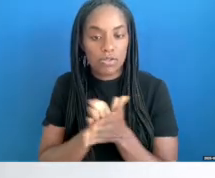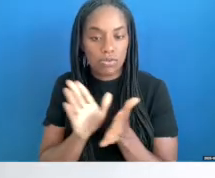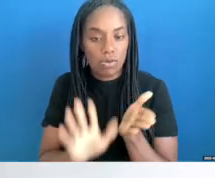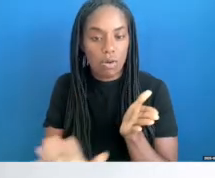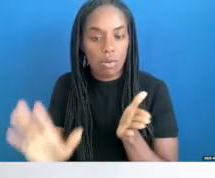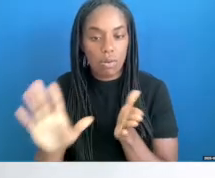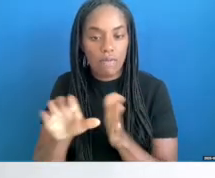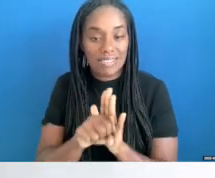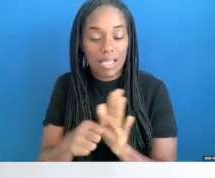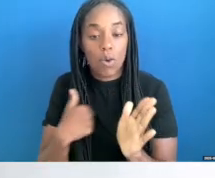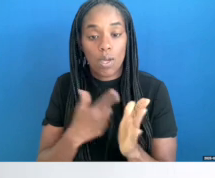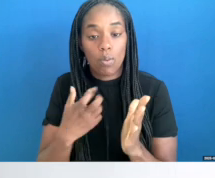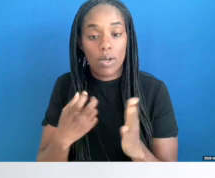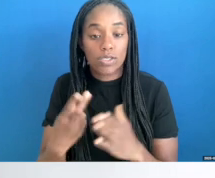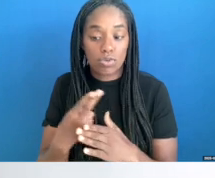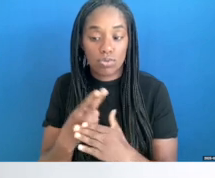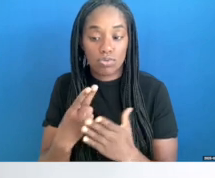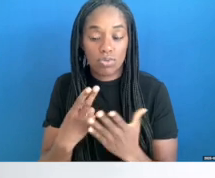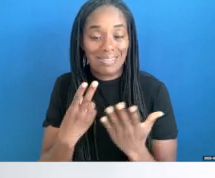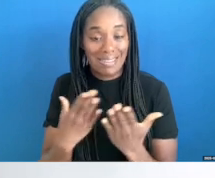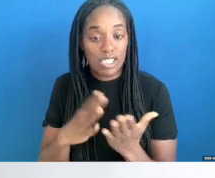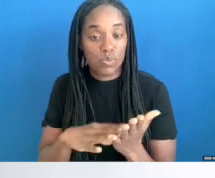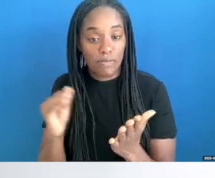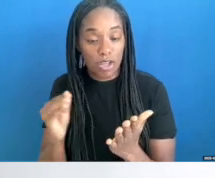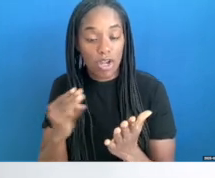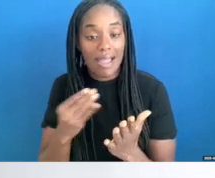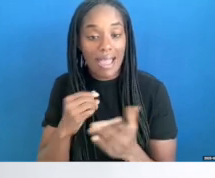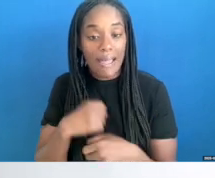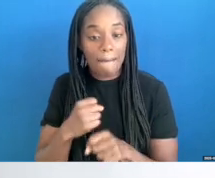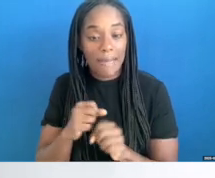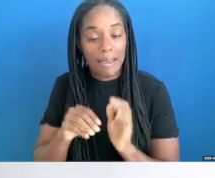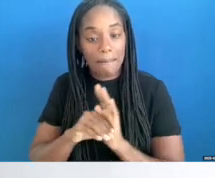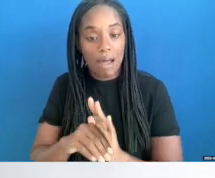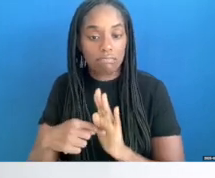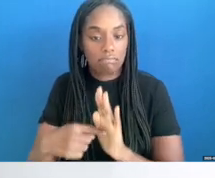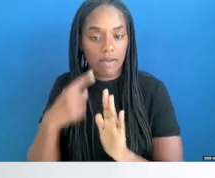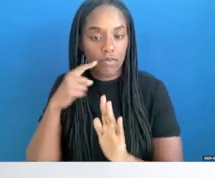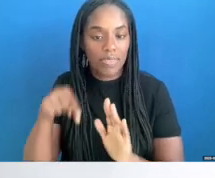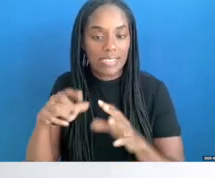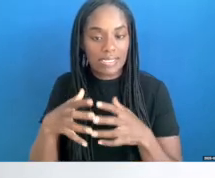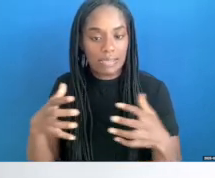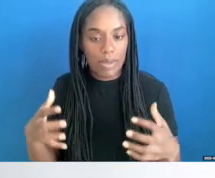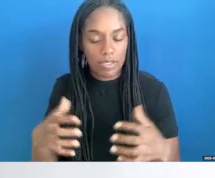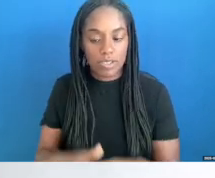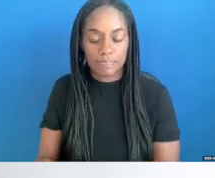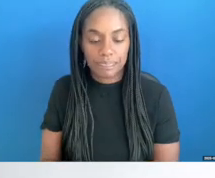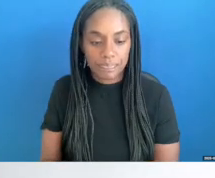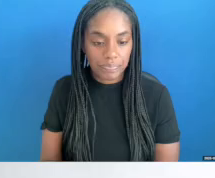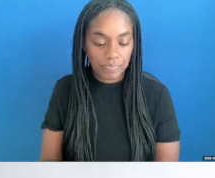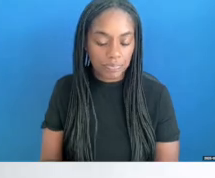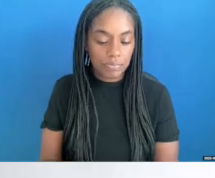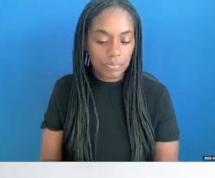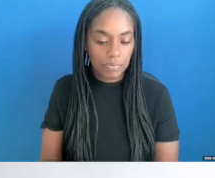We want to use lessons learned and create models for this expansion. And this would include